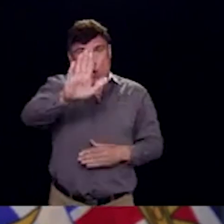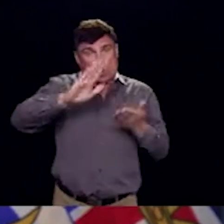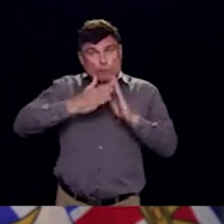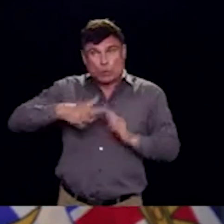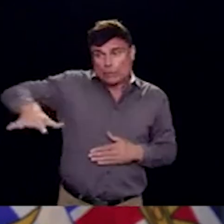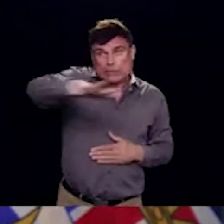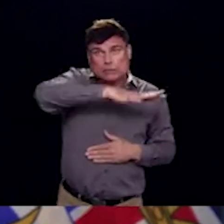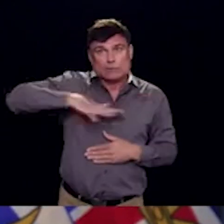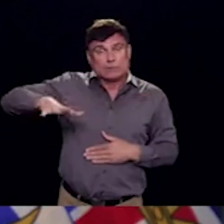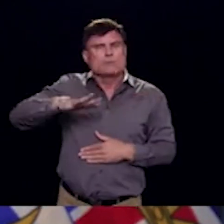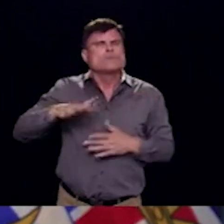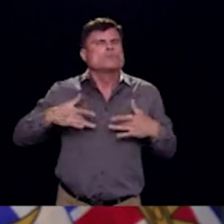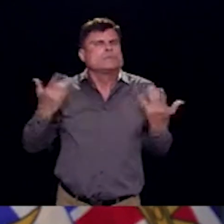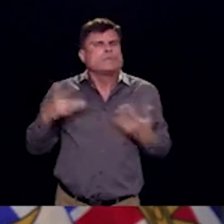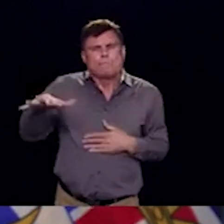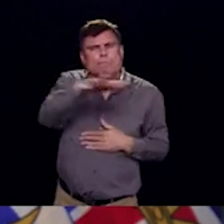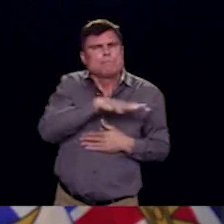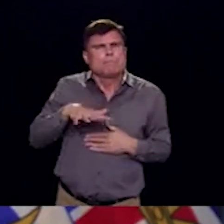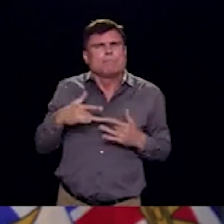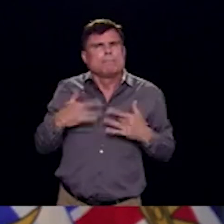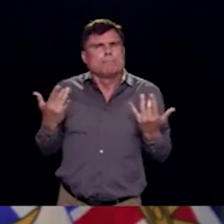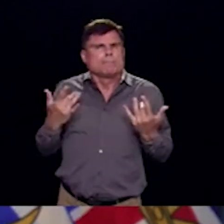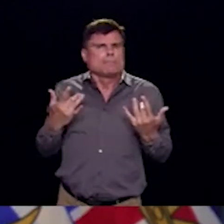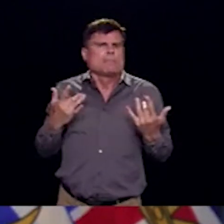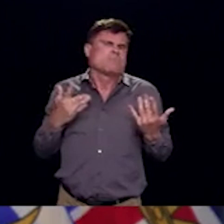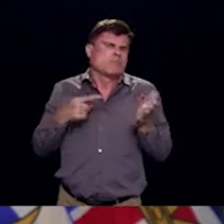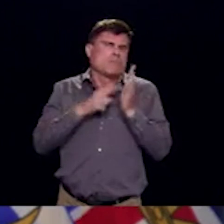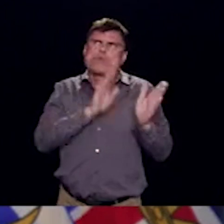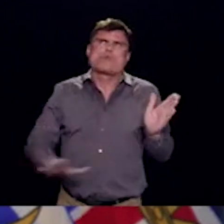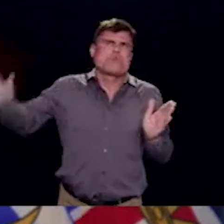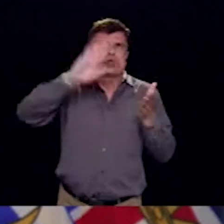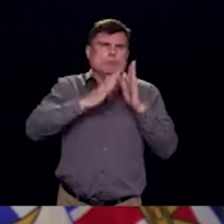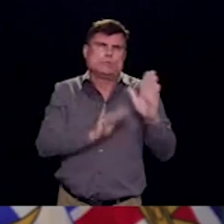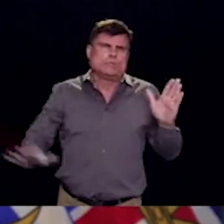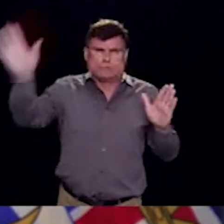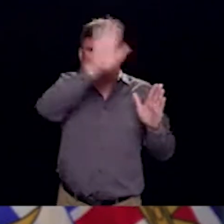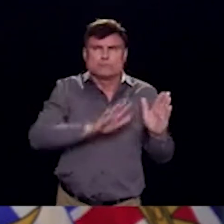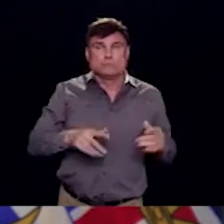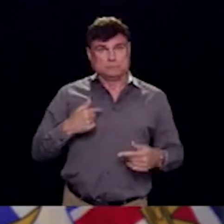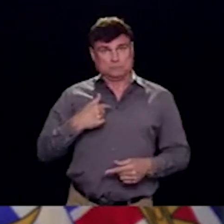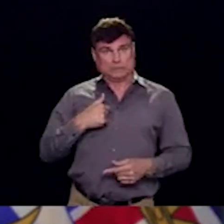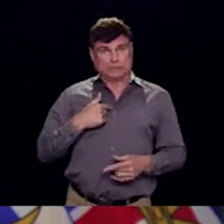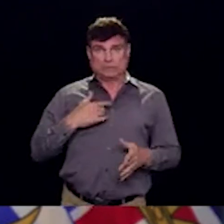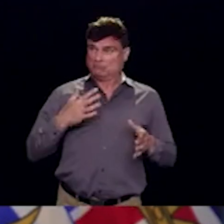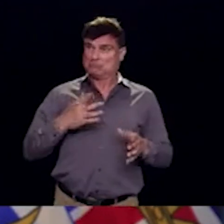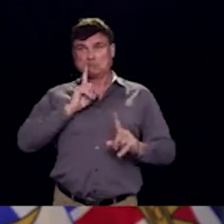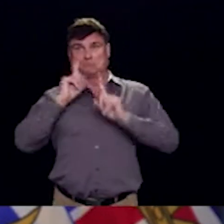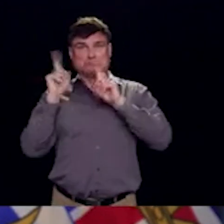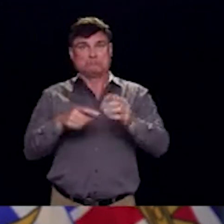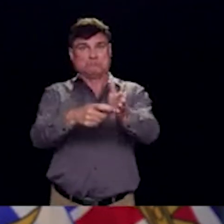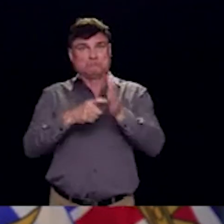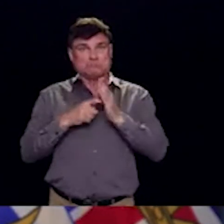there. Having said that, I do wear a mask myself, and I encourage and I recommend strongly that